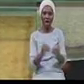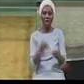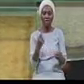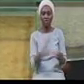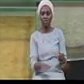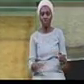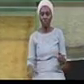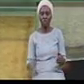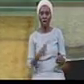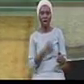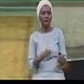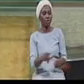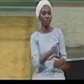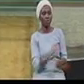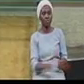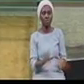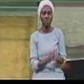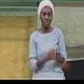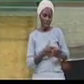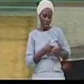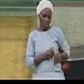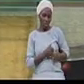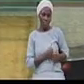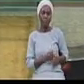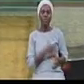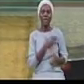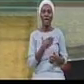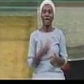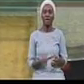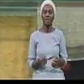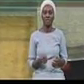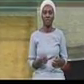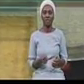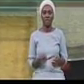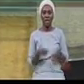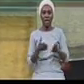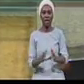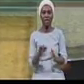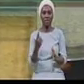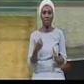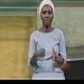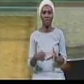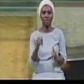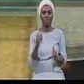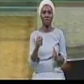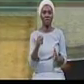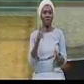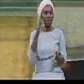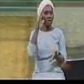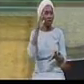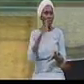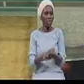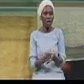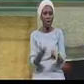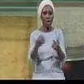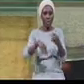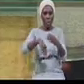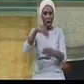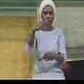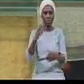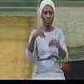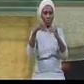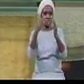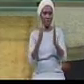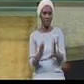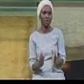let the bridegroom go forth of his chamber, and the bride out of her closet. Then it goes